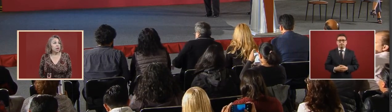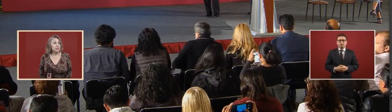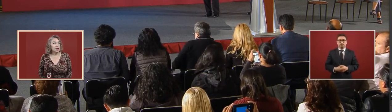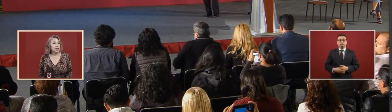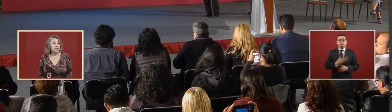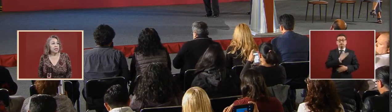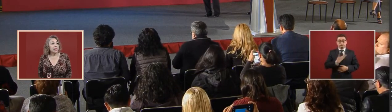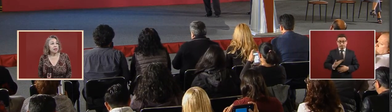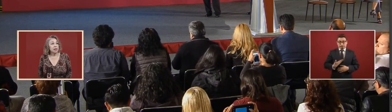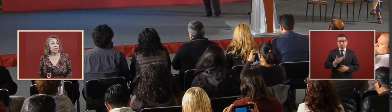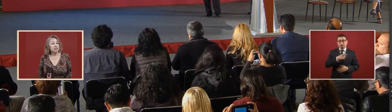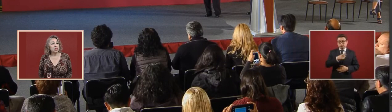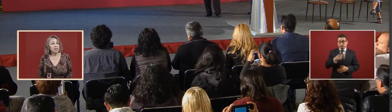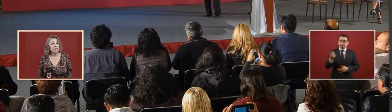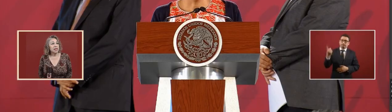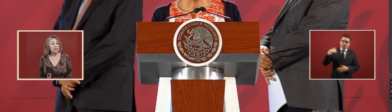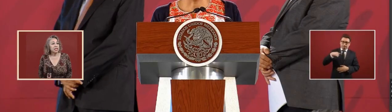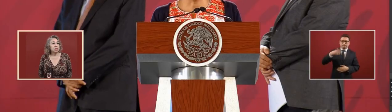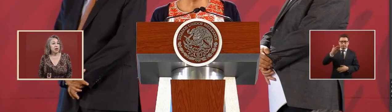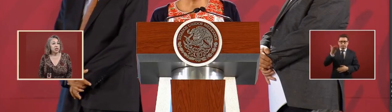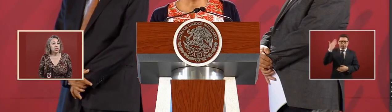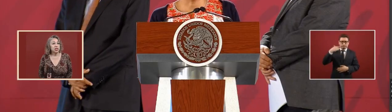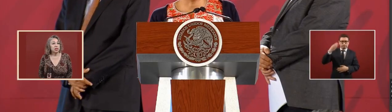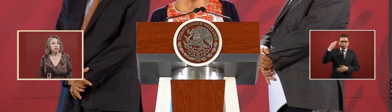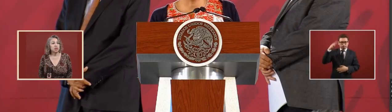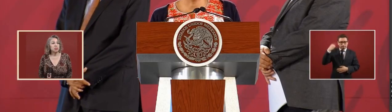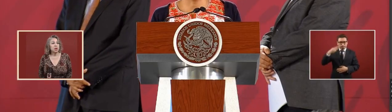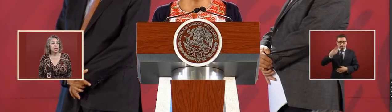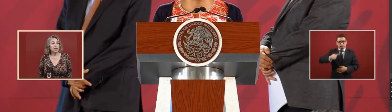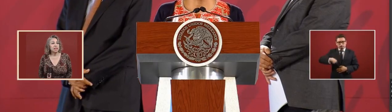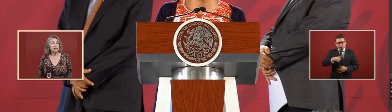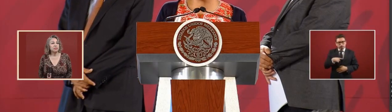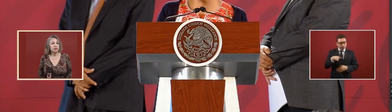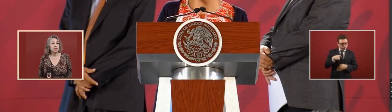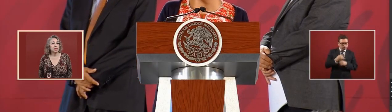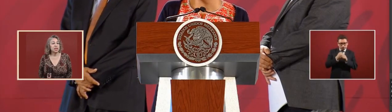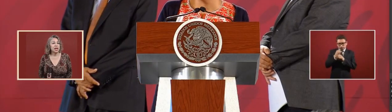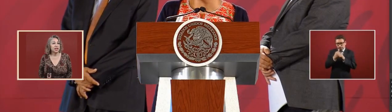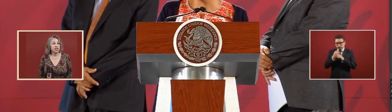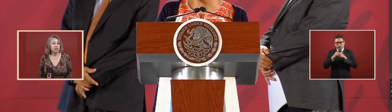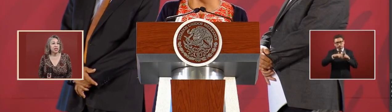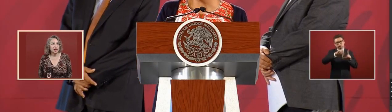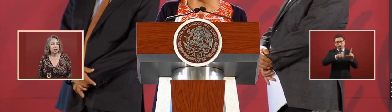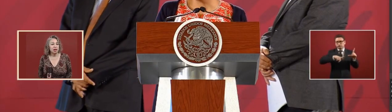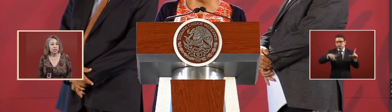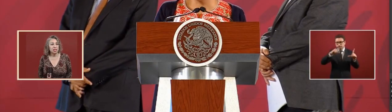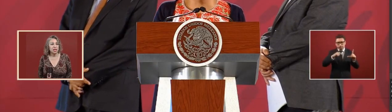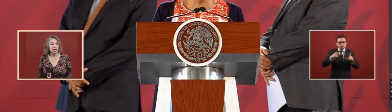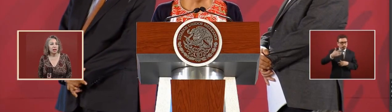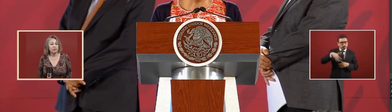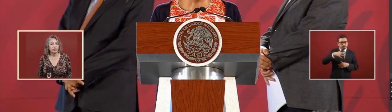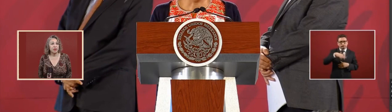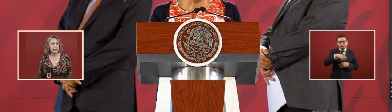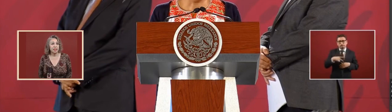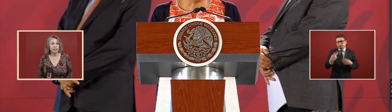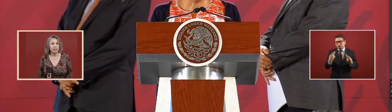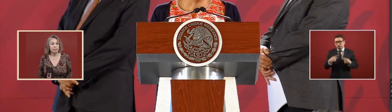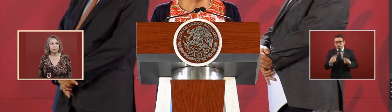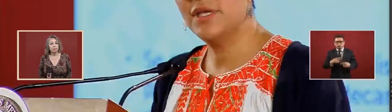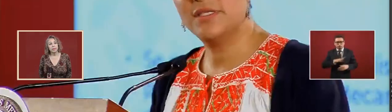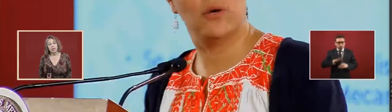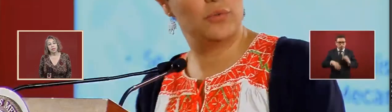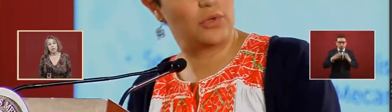The president instructed us in March to realize the first national diagnostic of